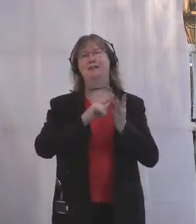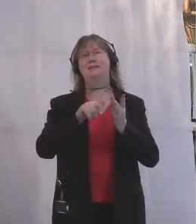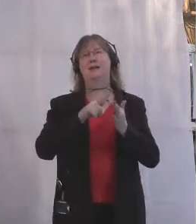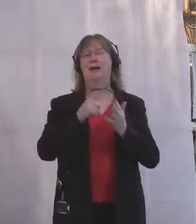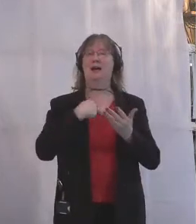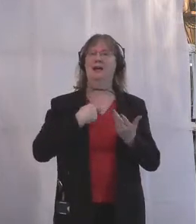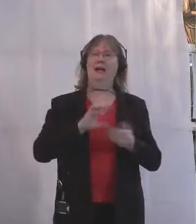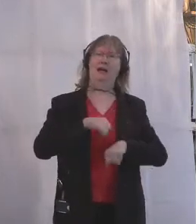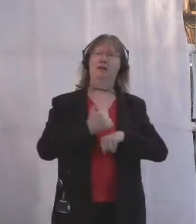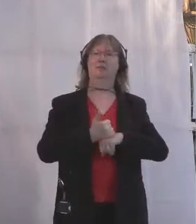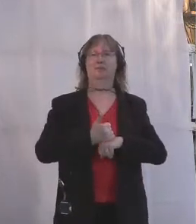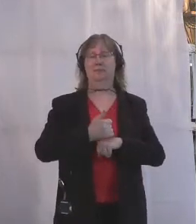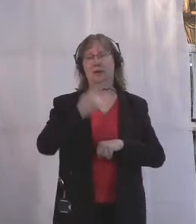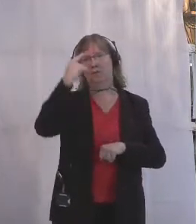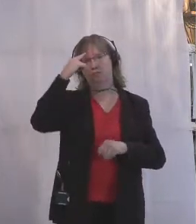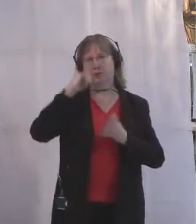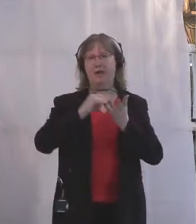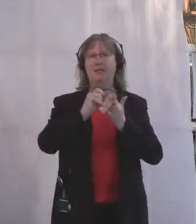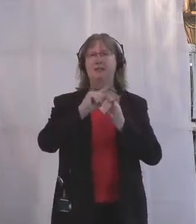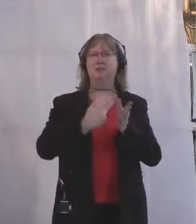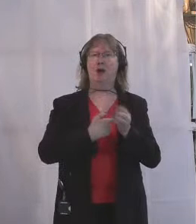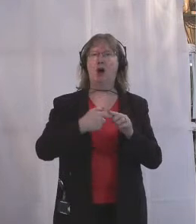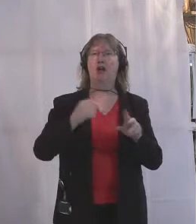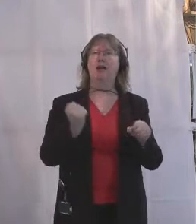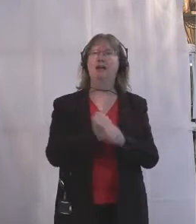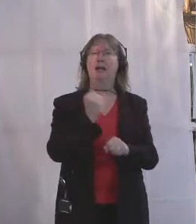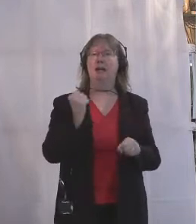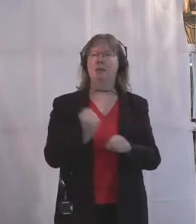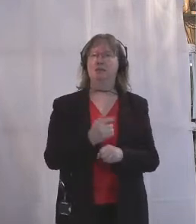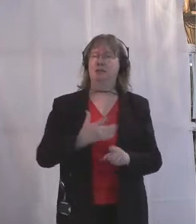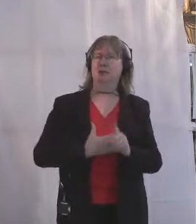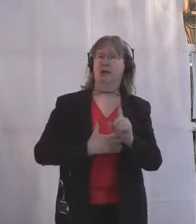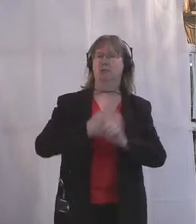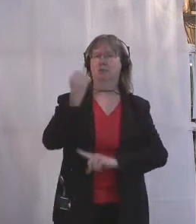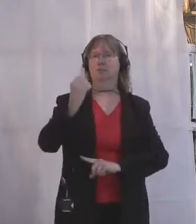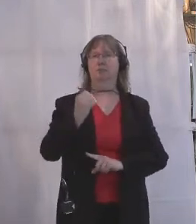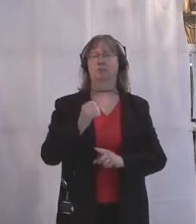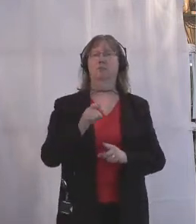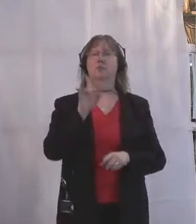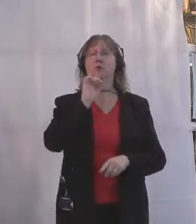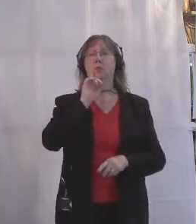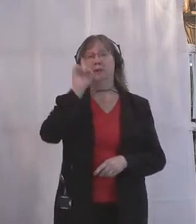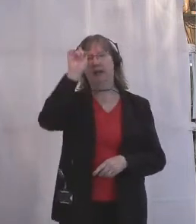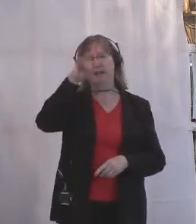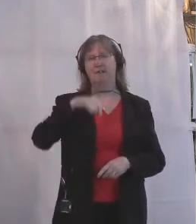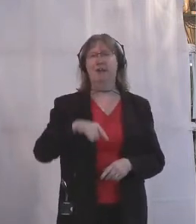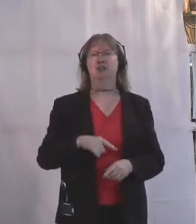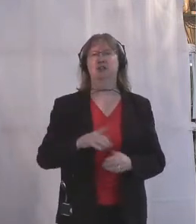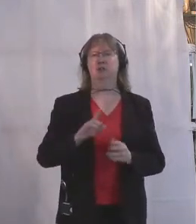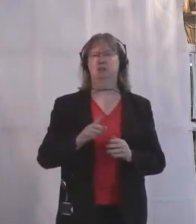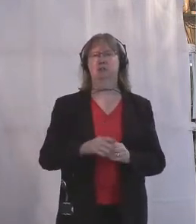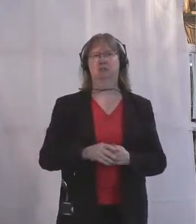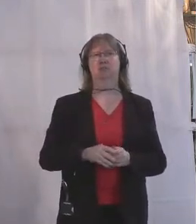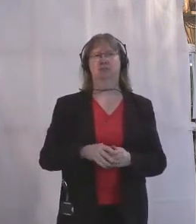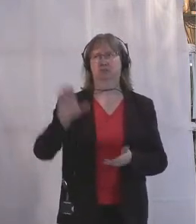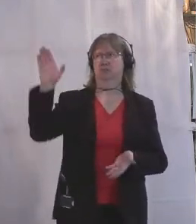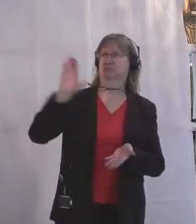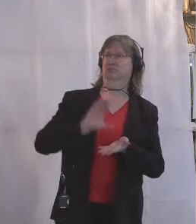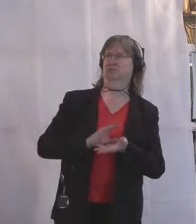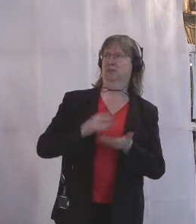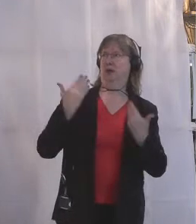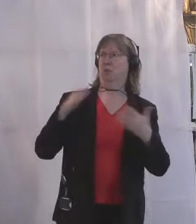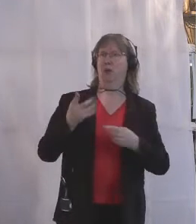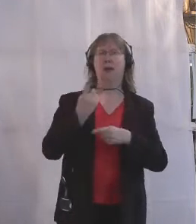Games. I was a winner of the Women in Innovation Award for this previous year, and I have to say it has